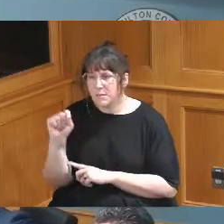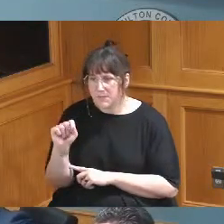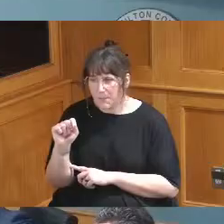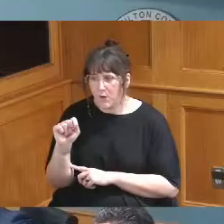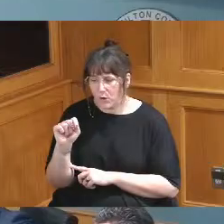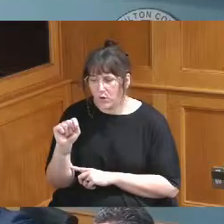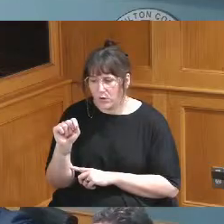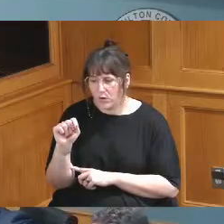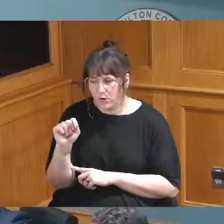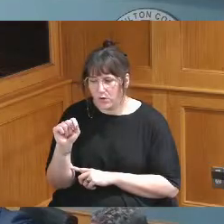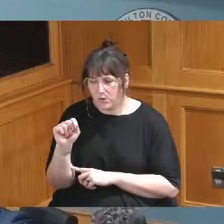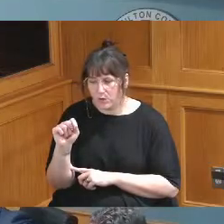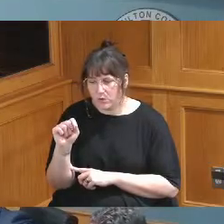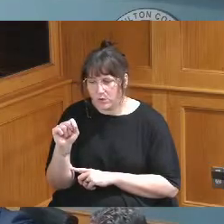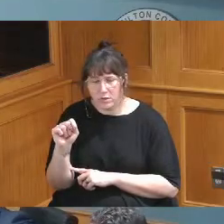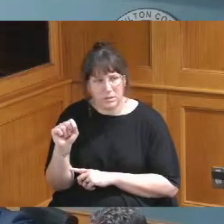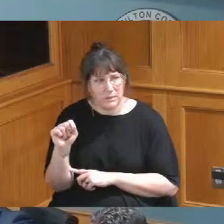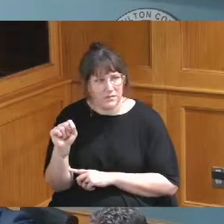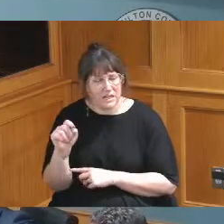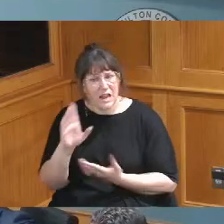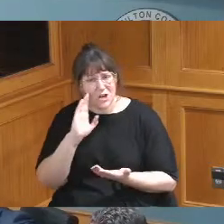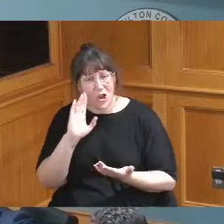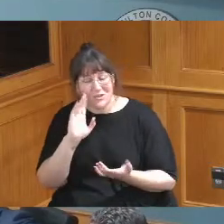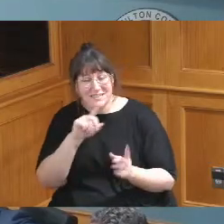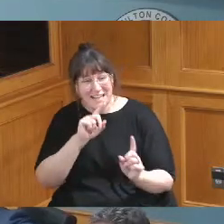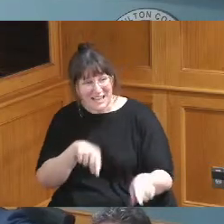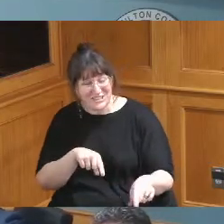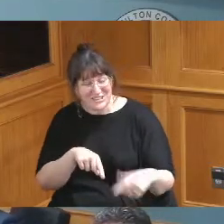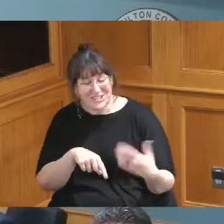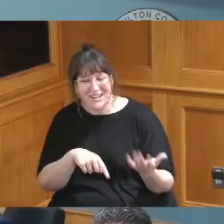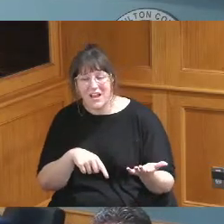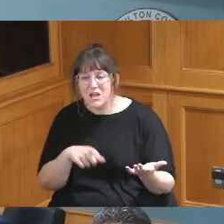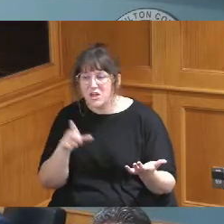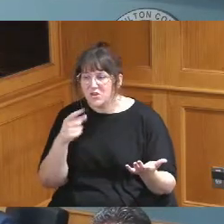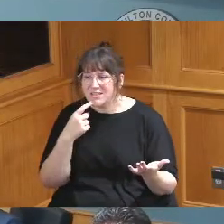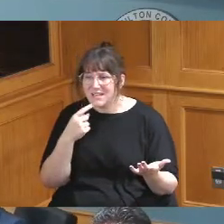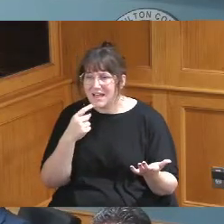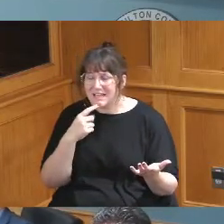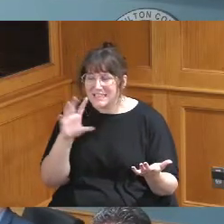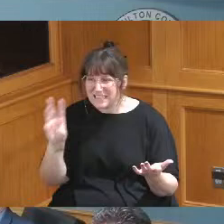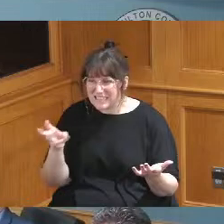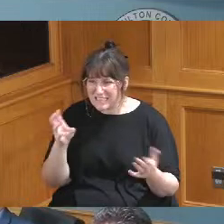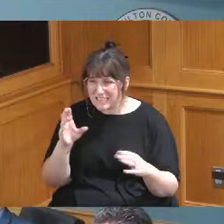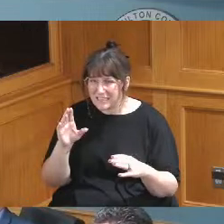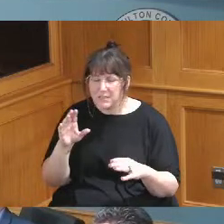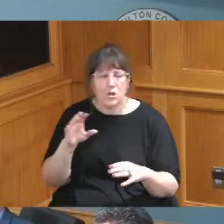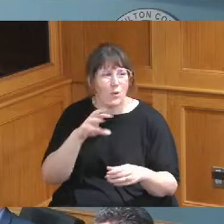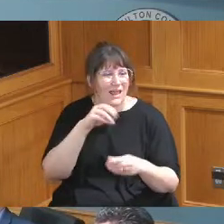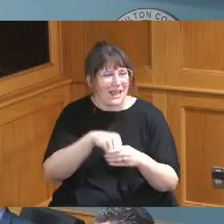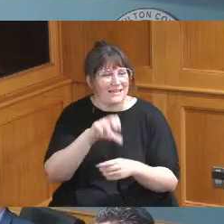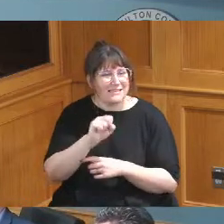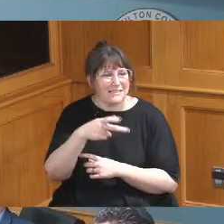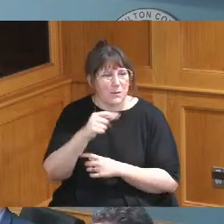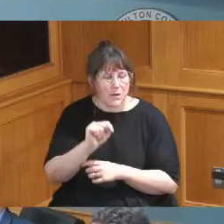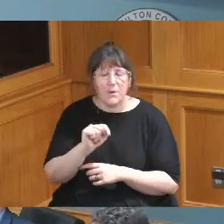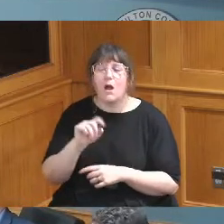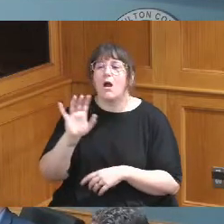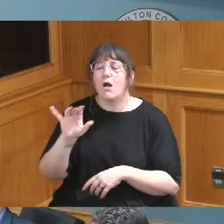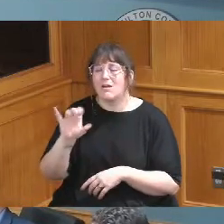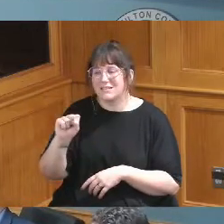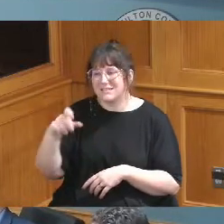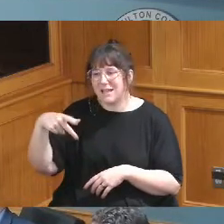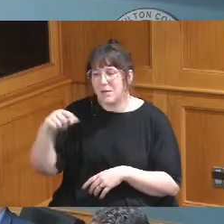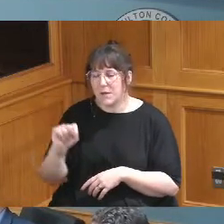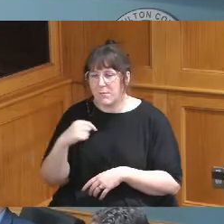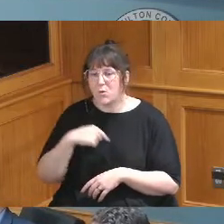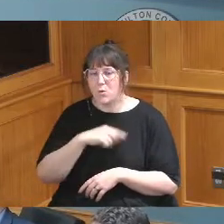But he's going to be put on the spot. He knows the answer. So did you say the 6th of September? Oh, in September,